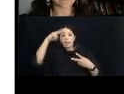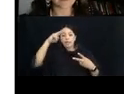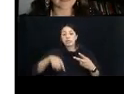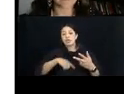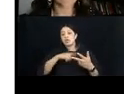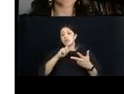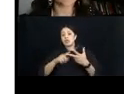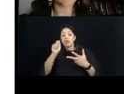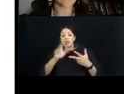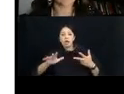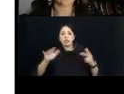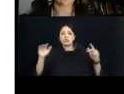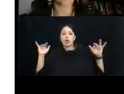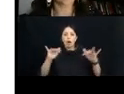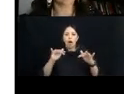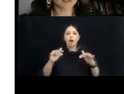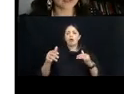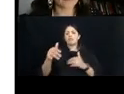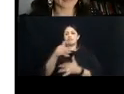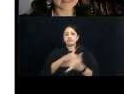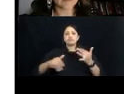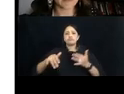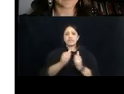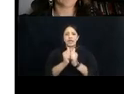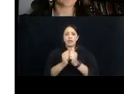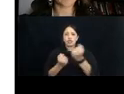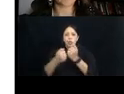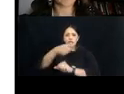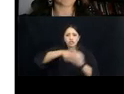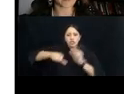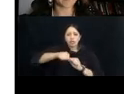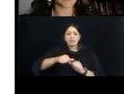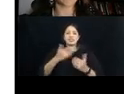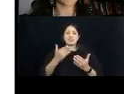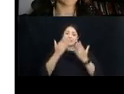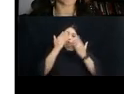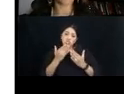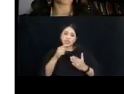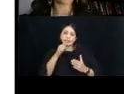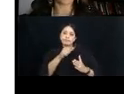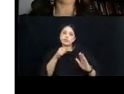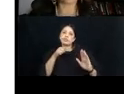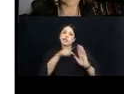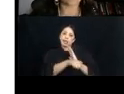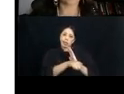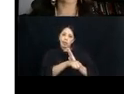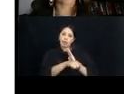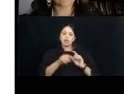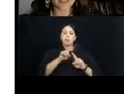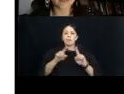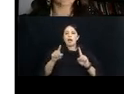King is assassinated and he's not able to participate in that Poor People campaign. However,